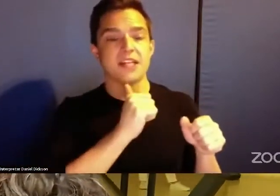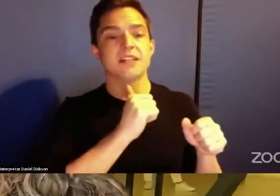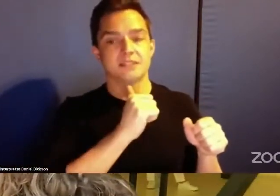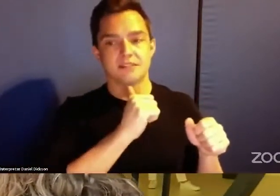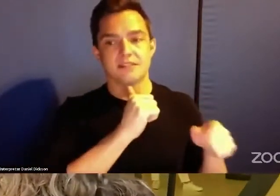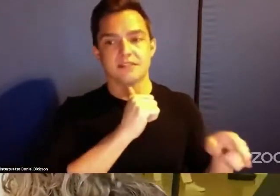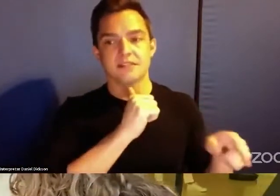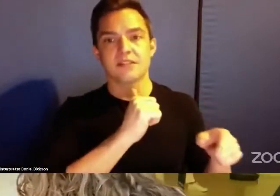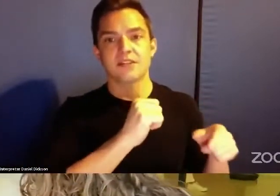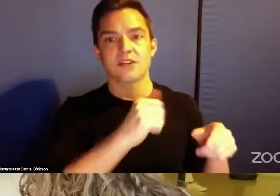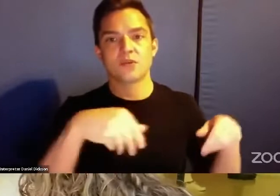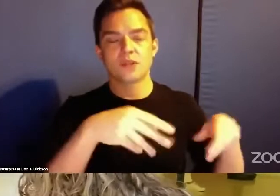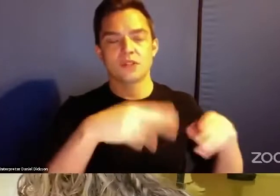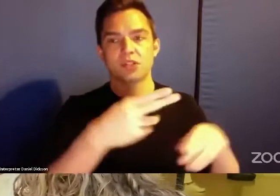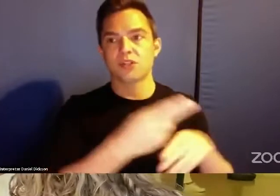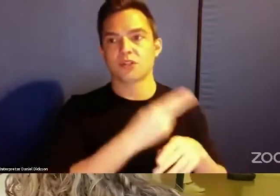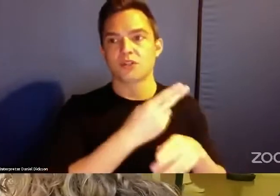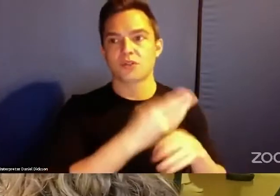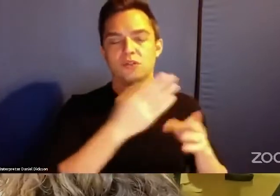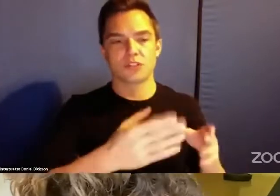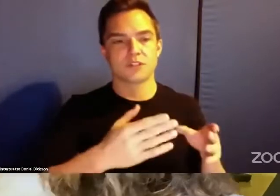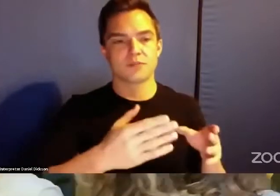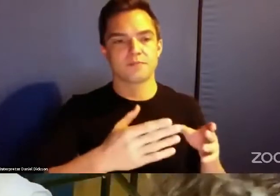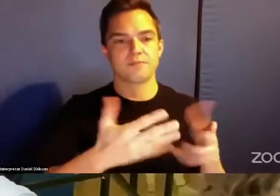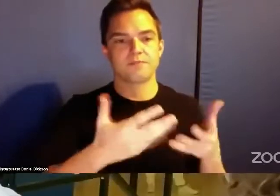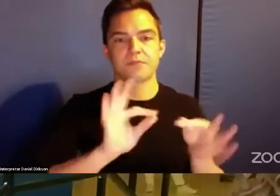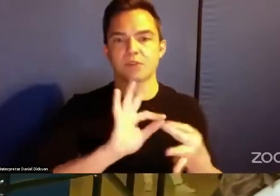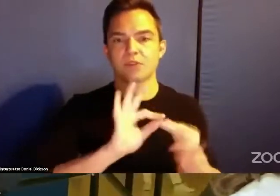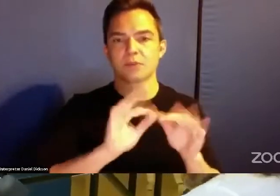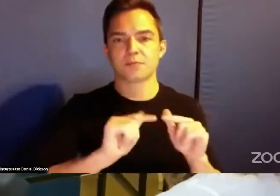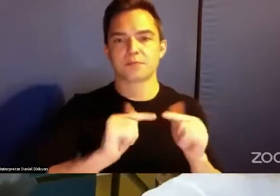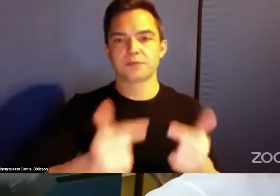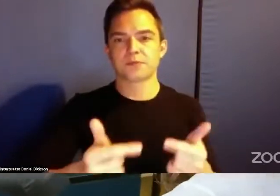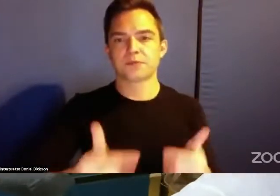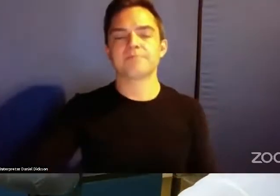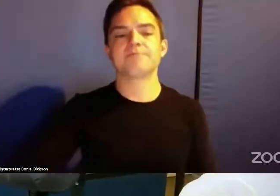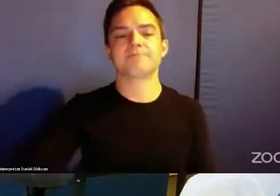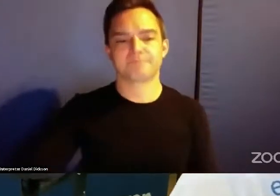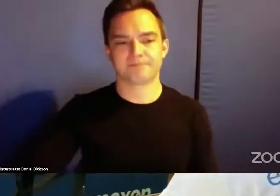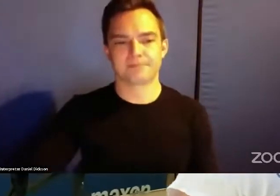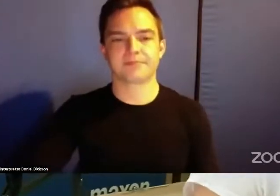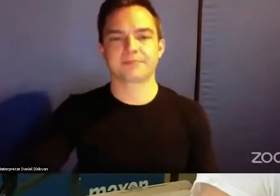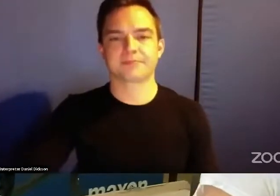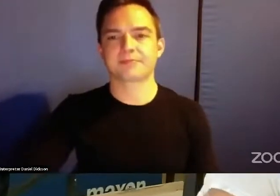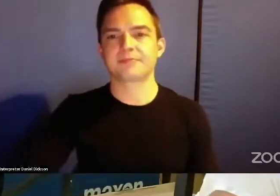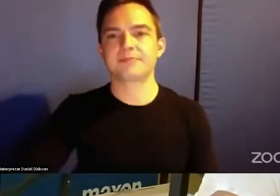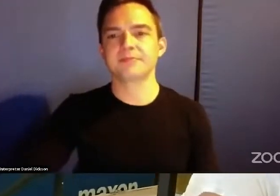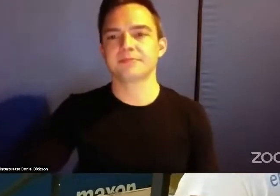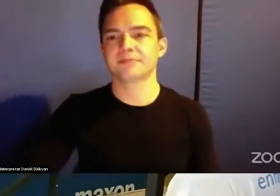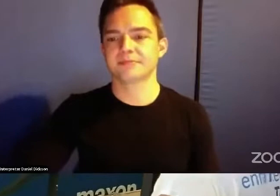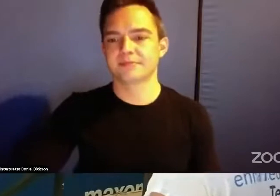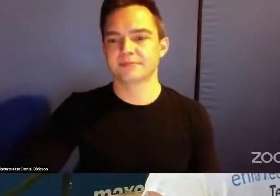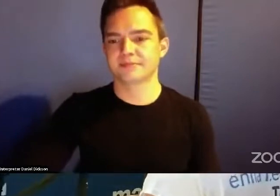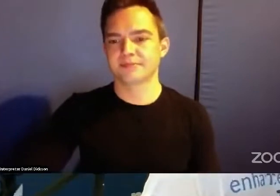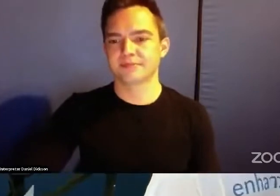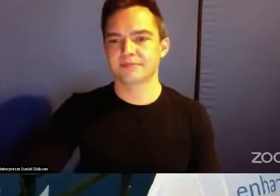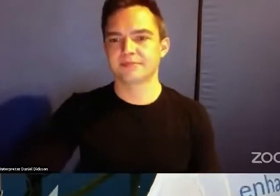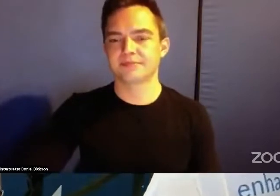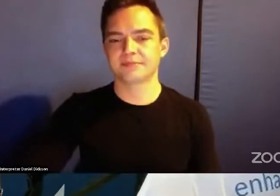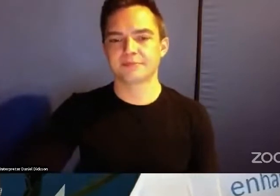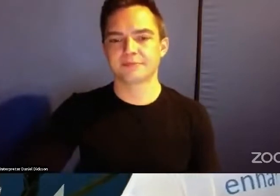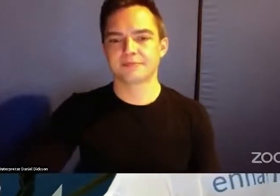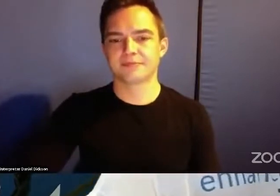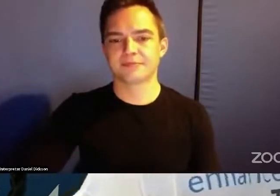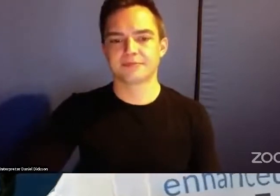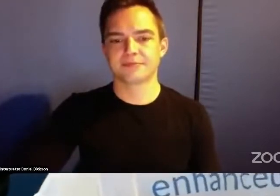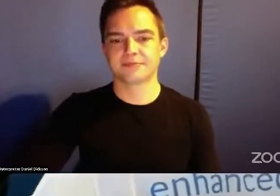that first ascent, that first climb was just over 40 seconds. The race is definitely on here. He's at 1.18